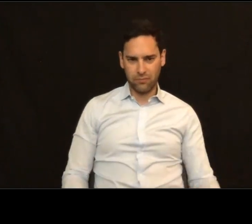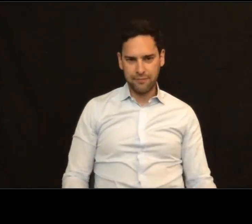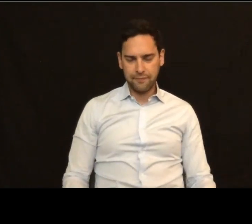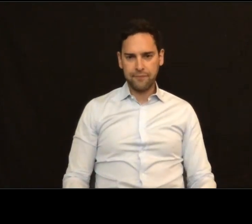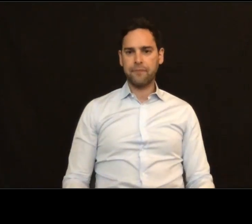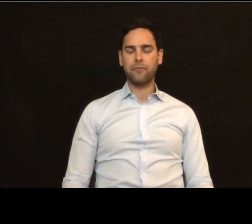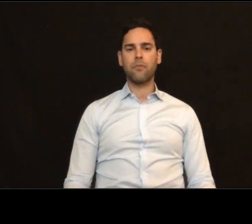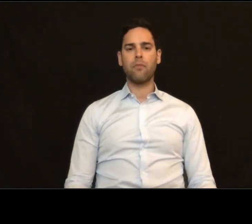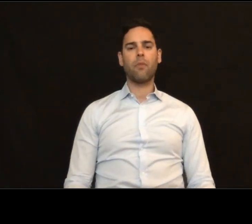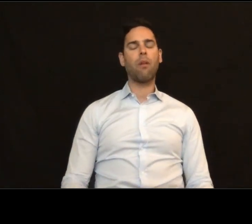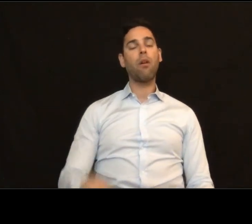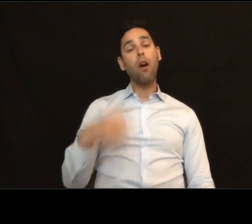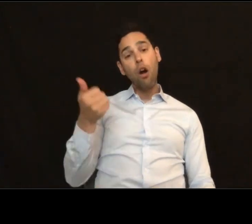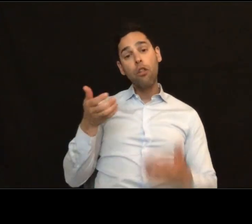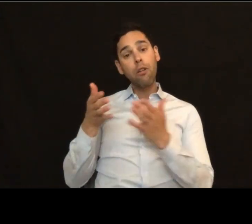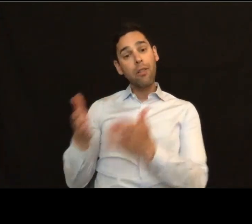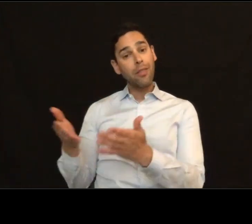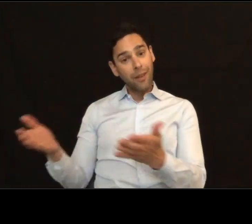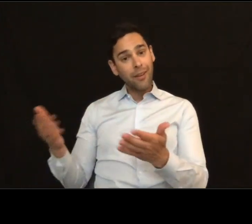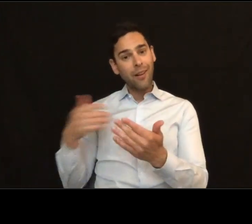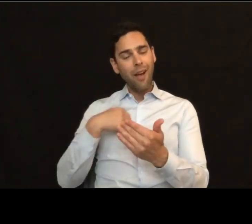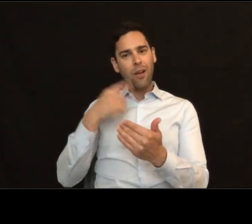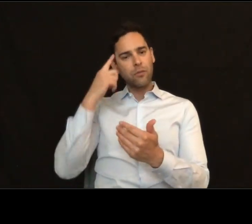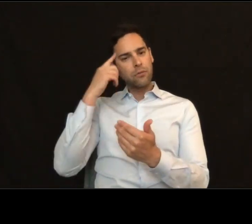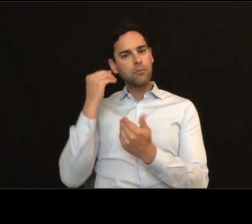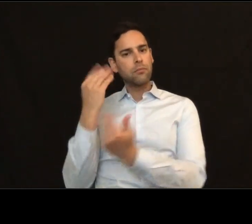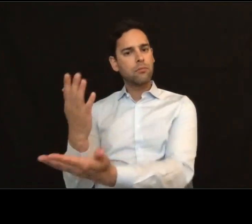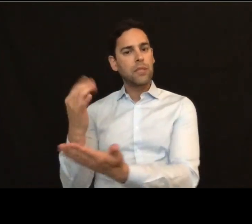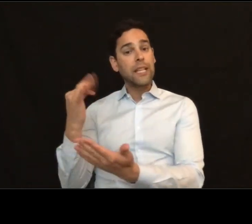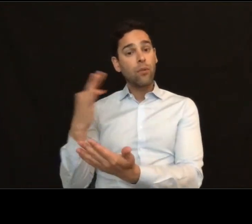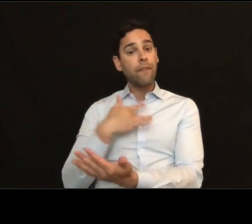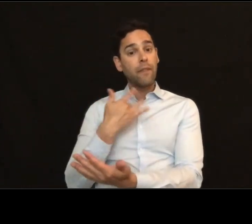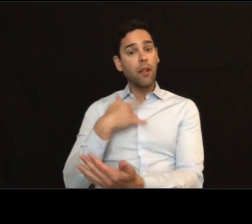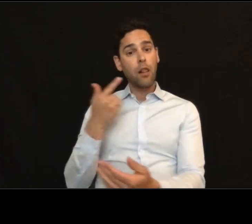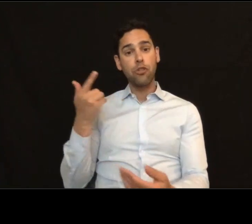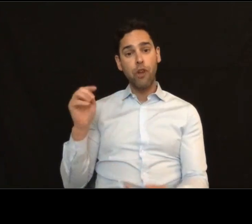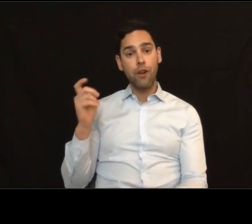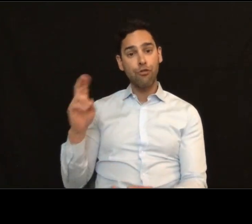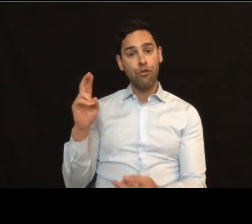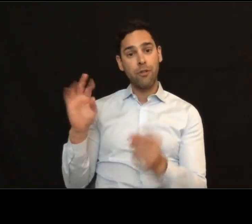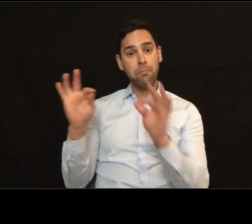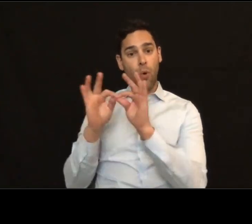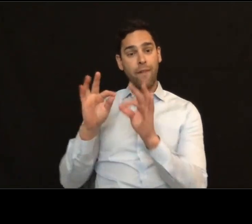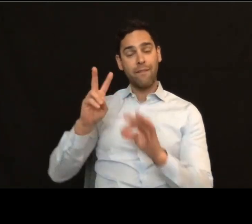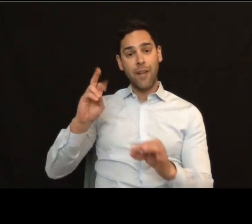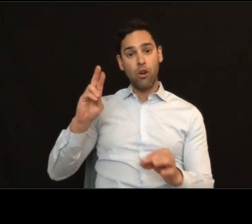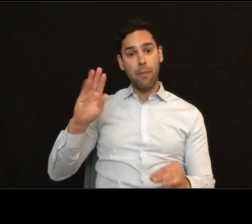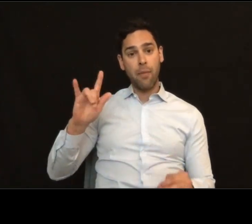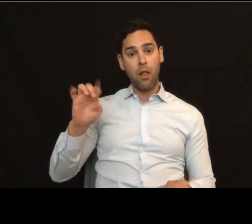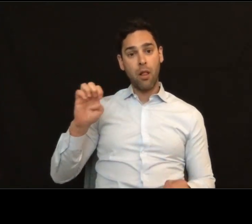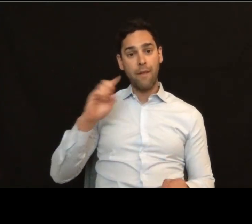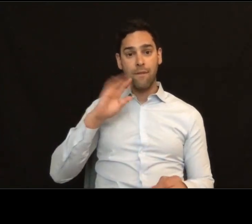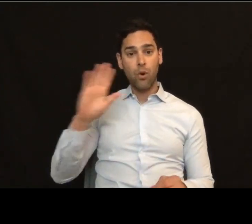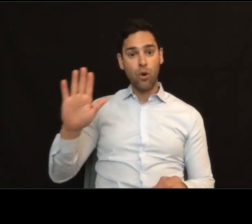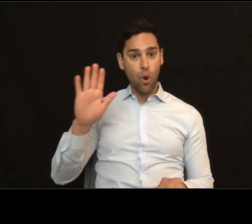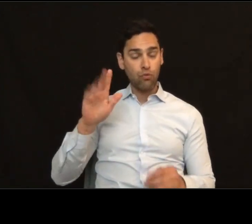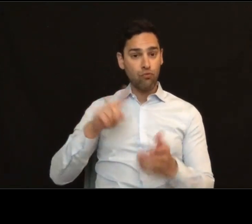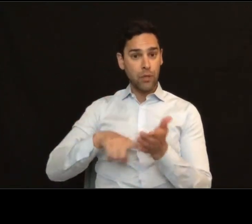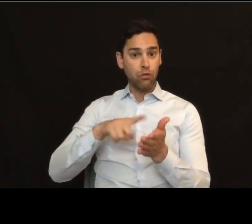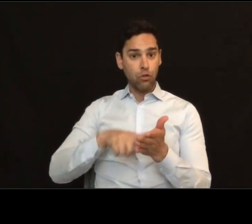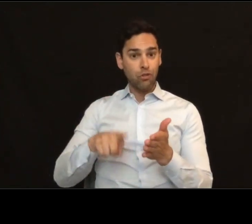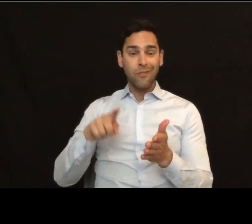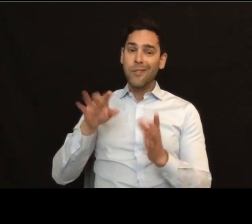would say is that if you think gender is going to be a super important variable for your research, especially sociolinguists should